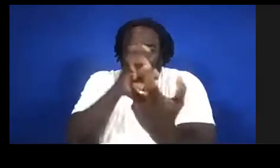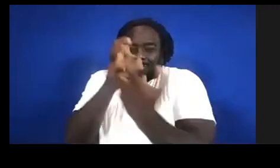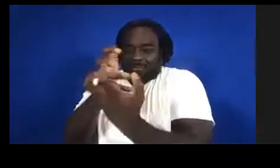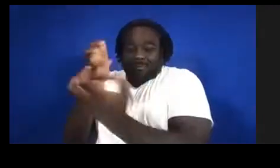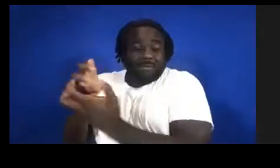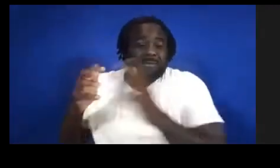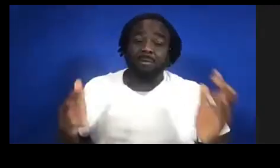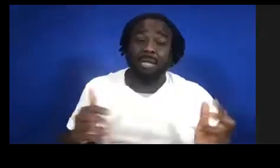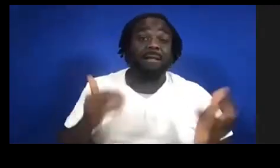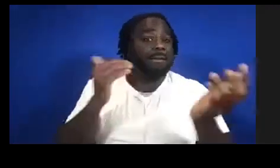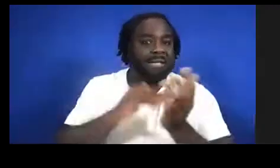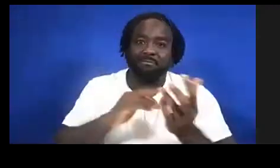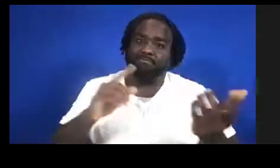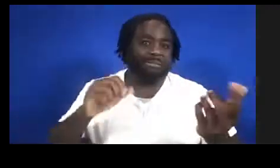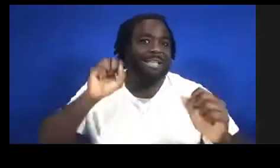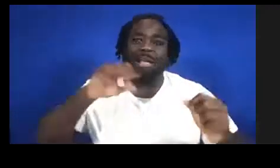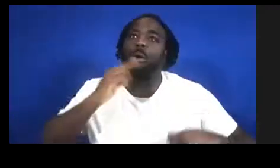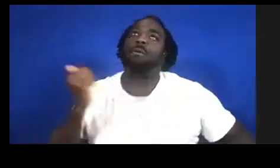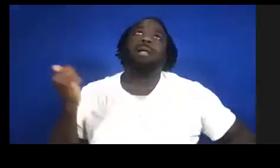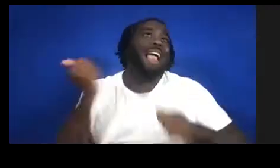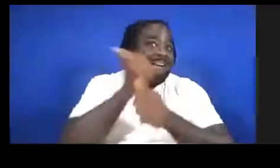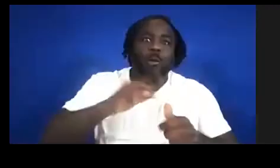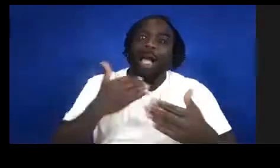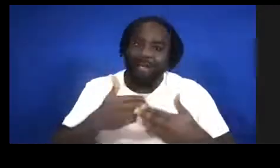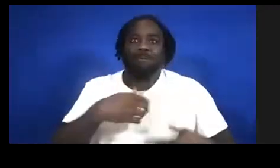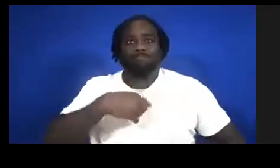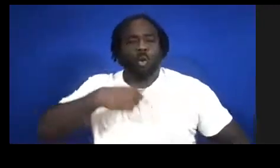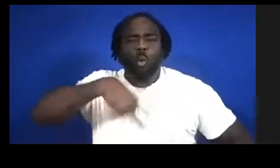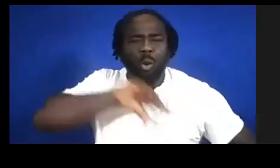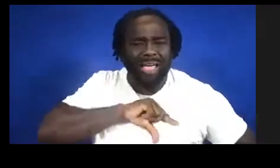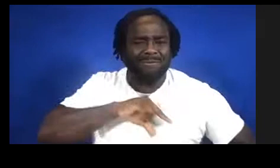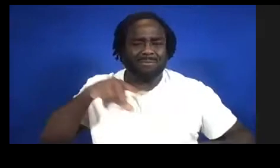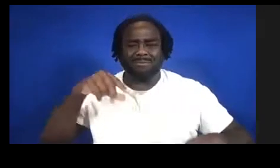have that connection. It's difficult sometimes.